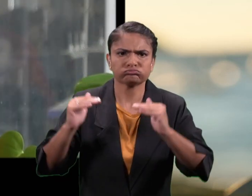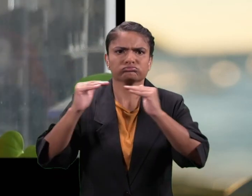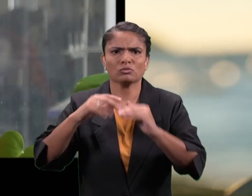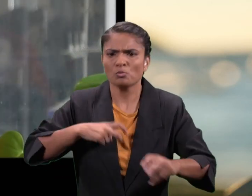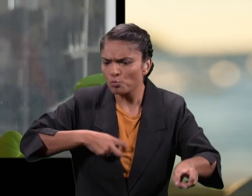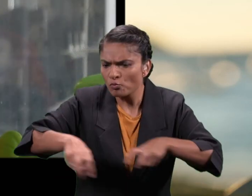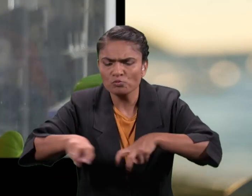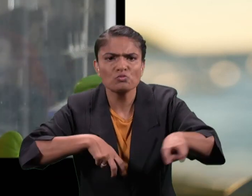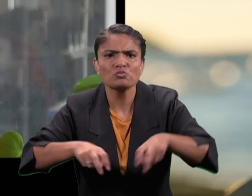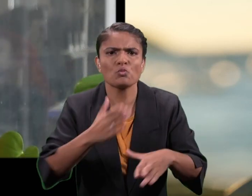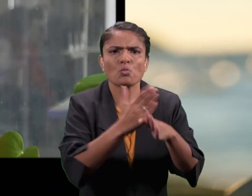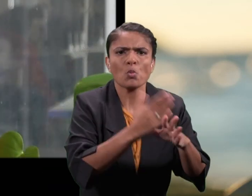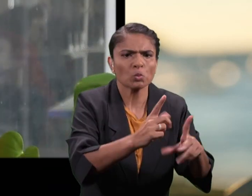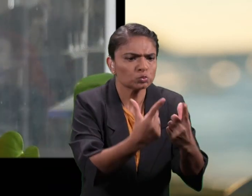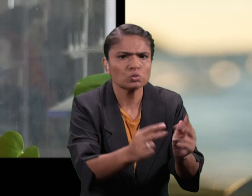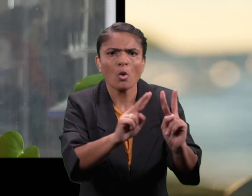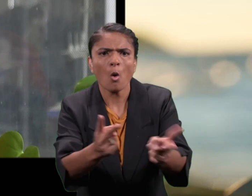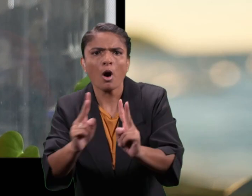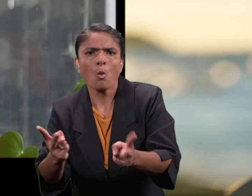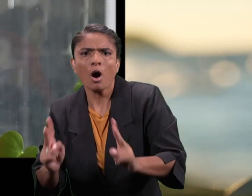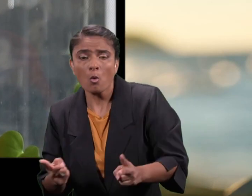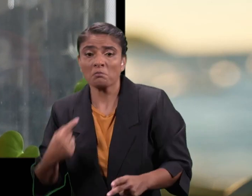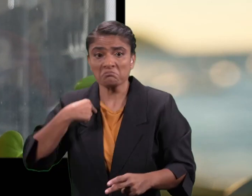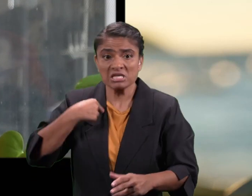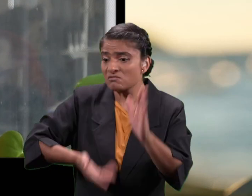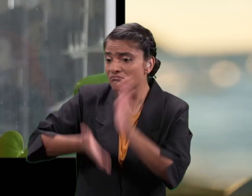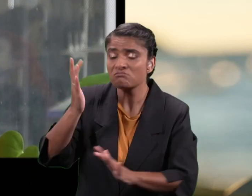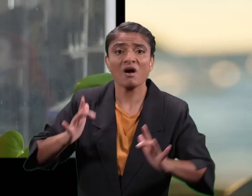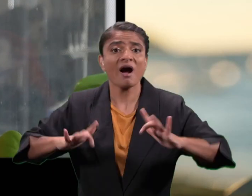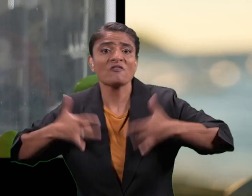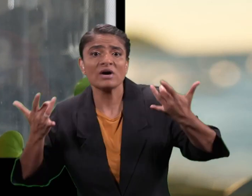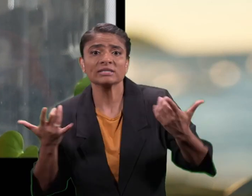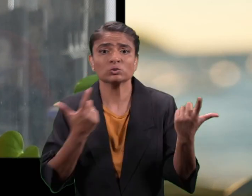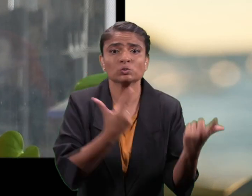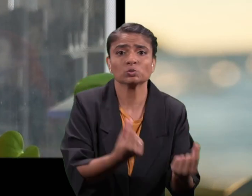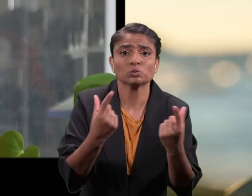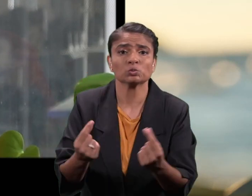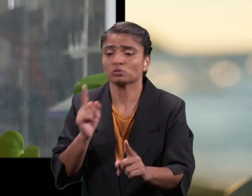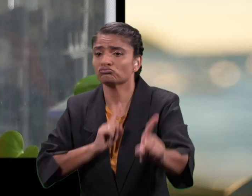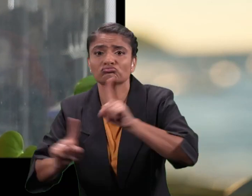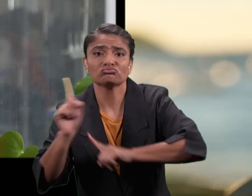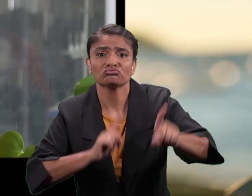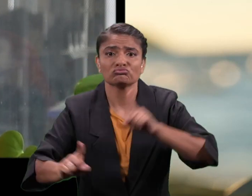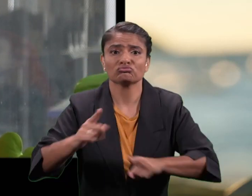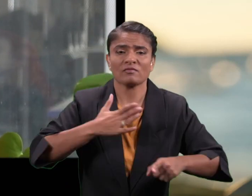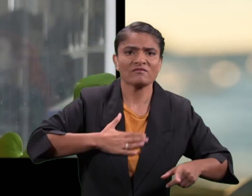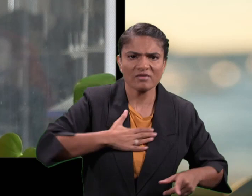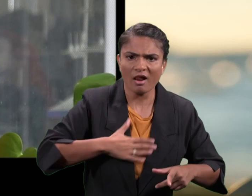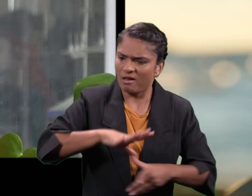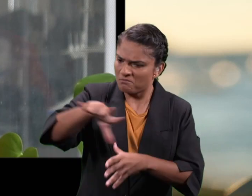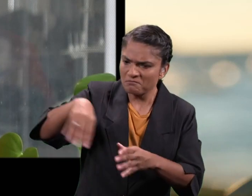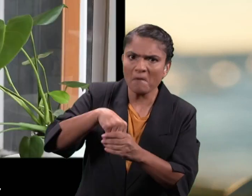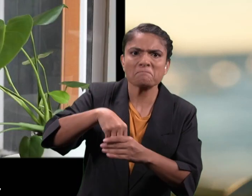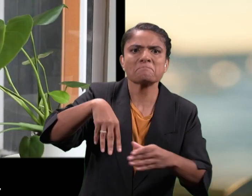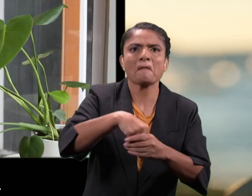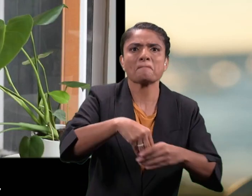around places, it has shown when they're having events, they make sure that they occupy me so that I must be out